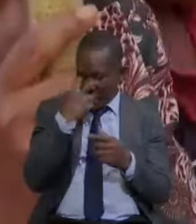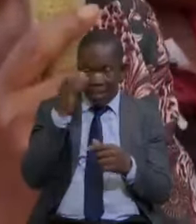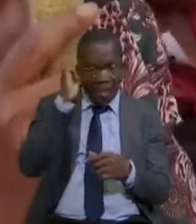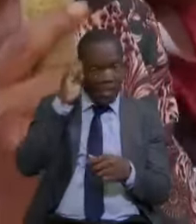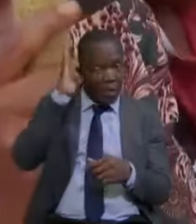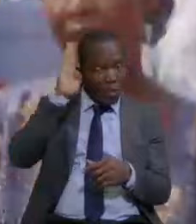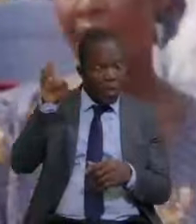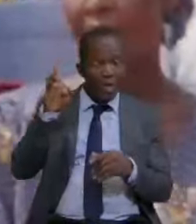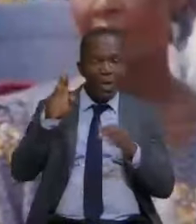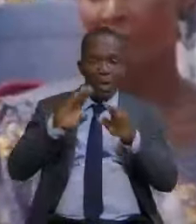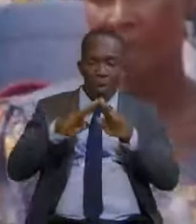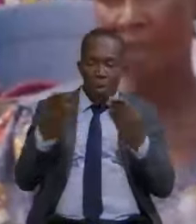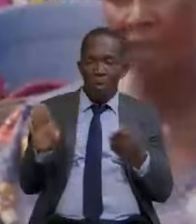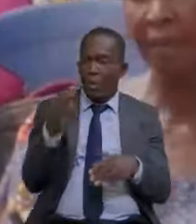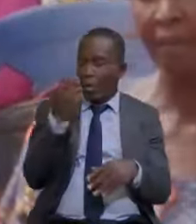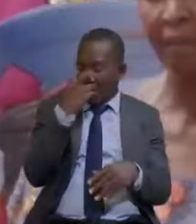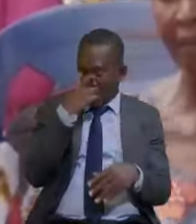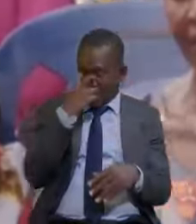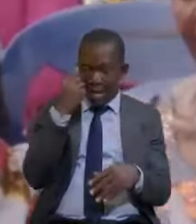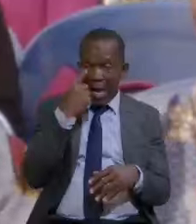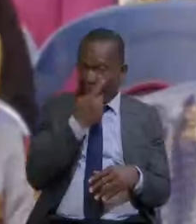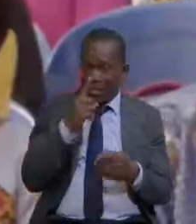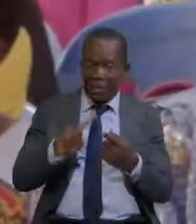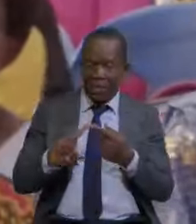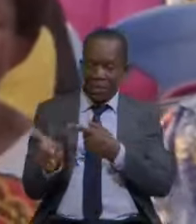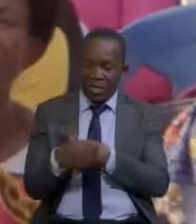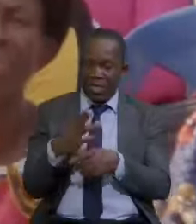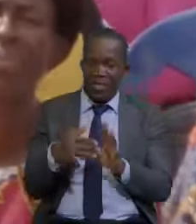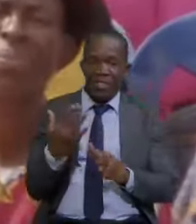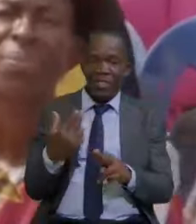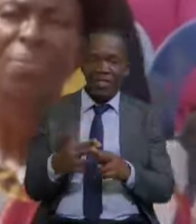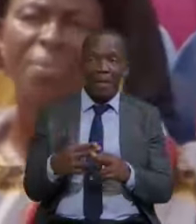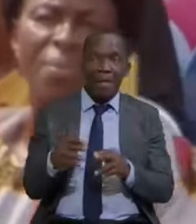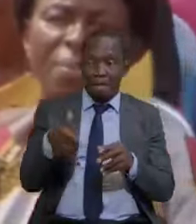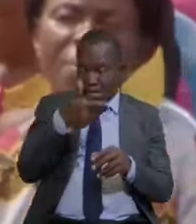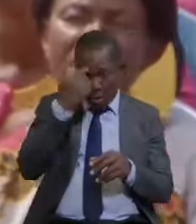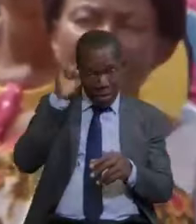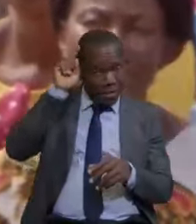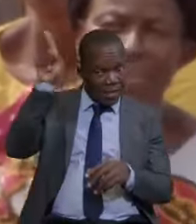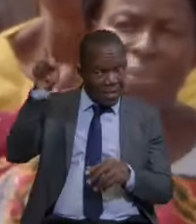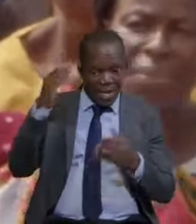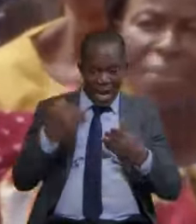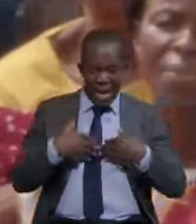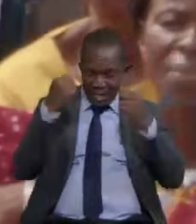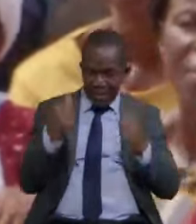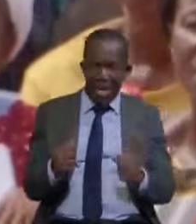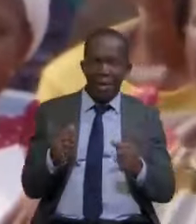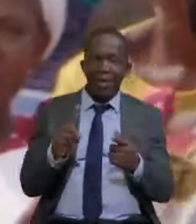blind eyes, because it has that authority to recover sight